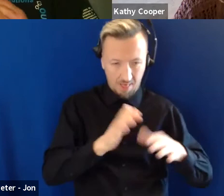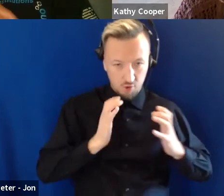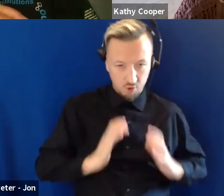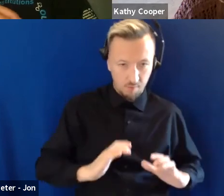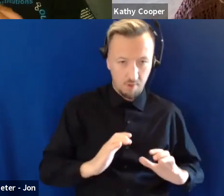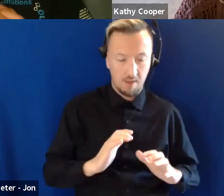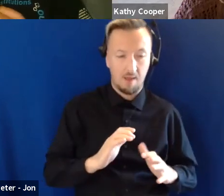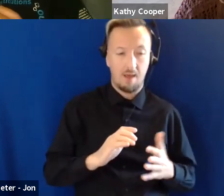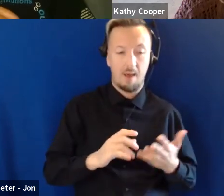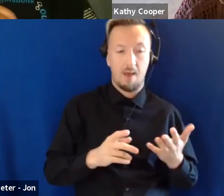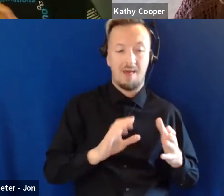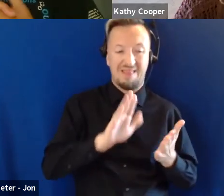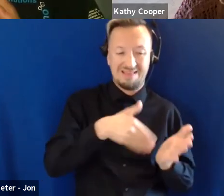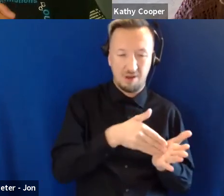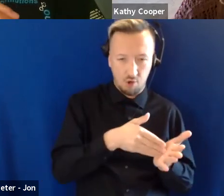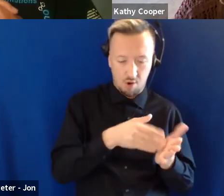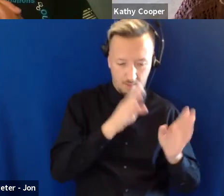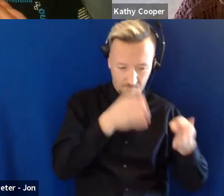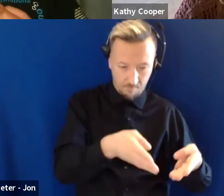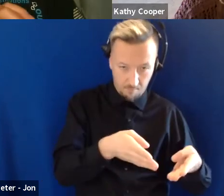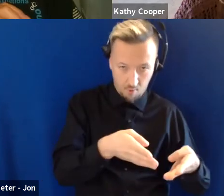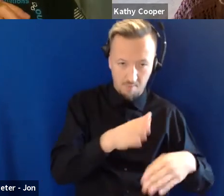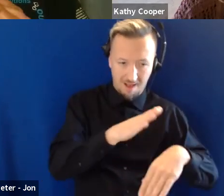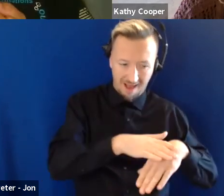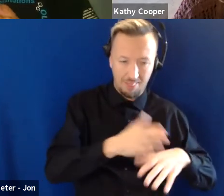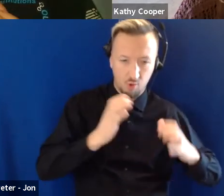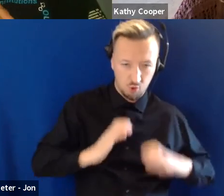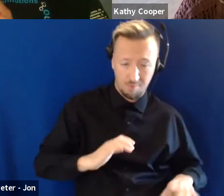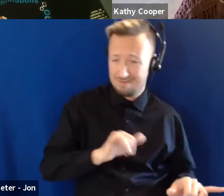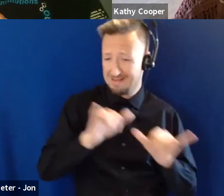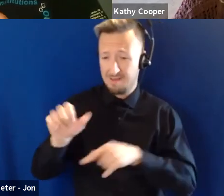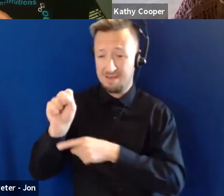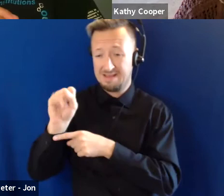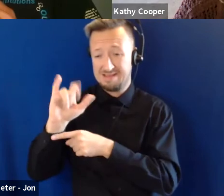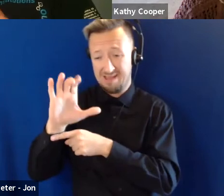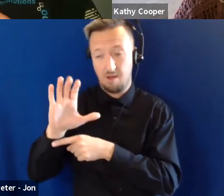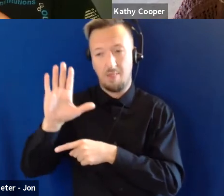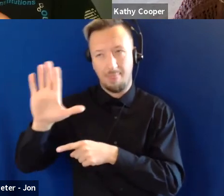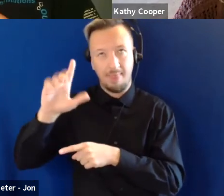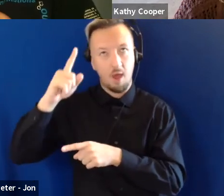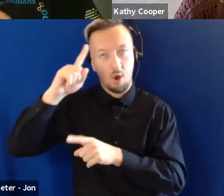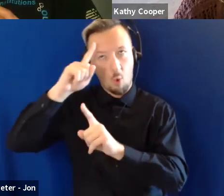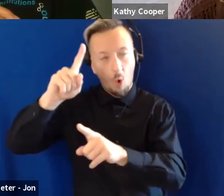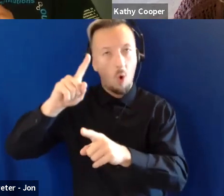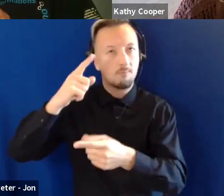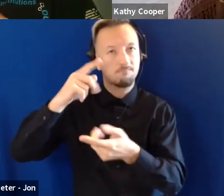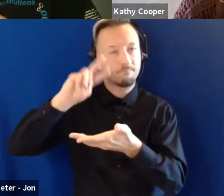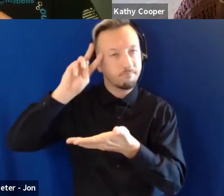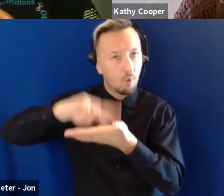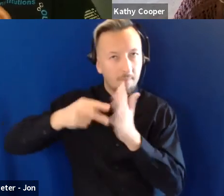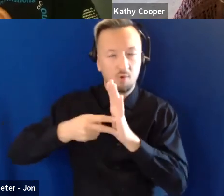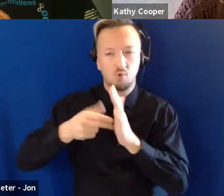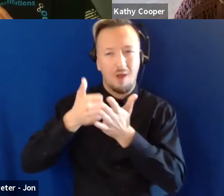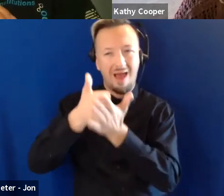center are consumer directed, so are our SILCs. And so is that relationship. And so it's critically important that we